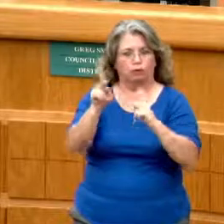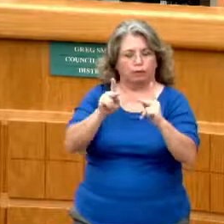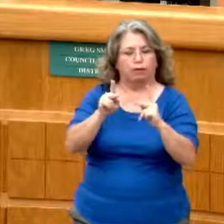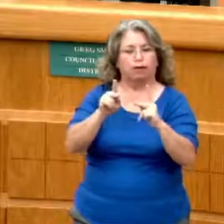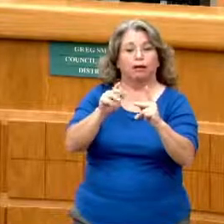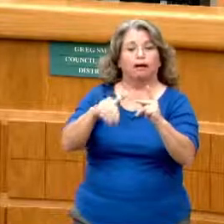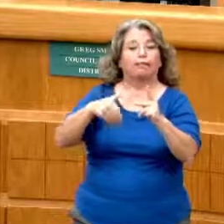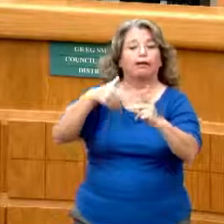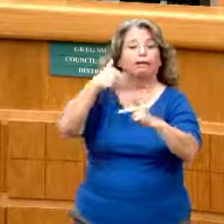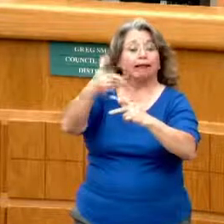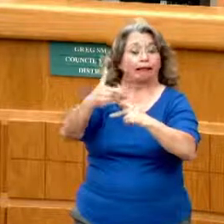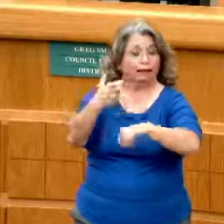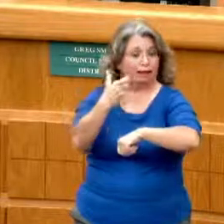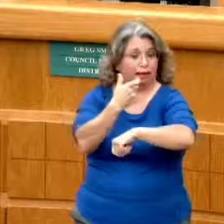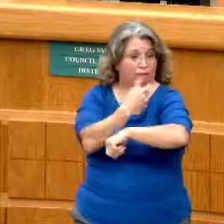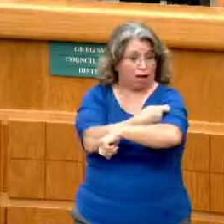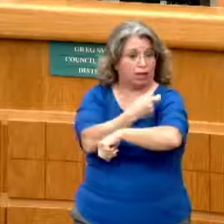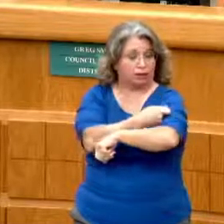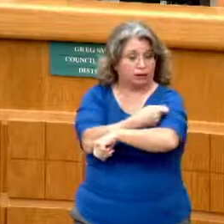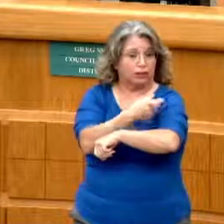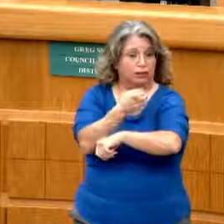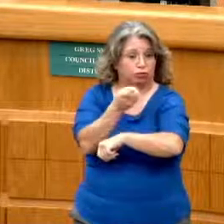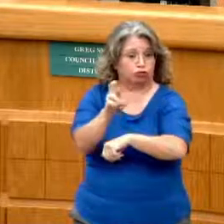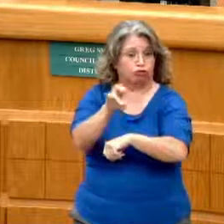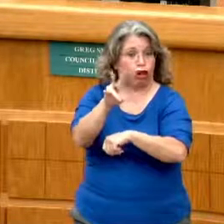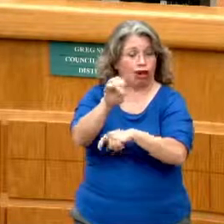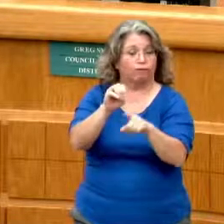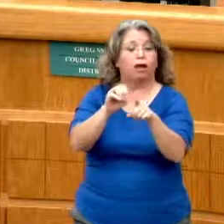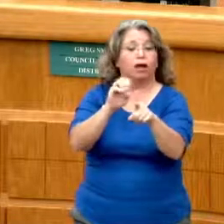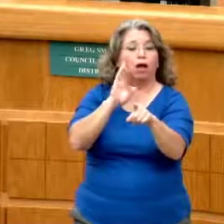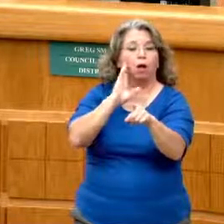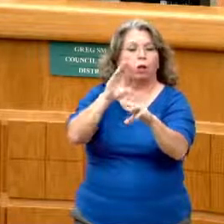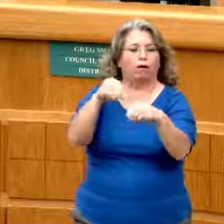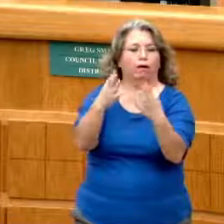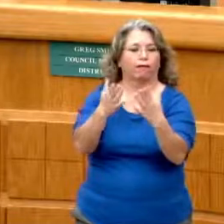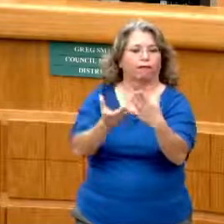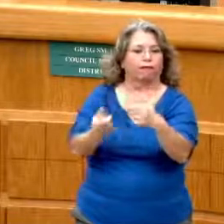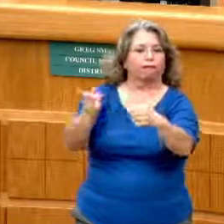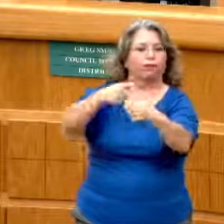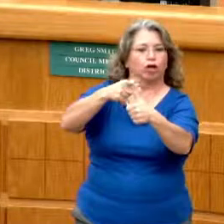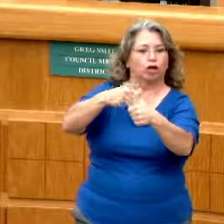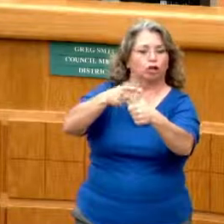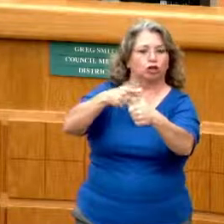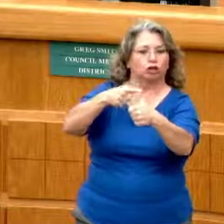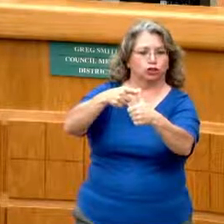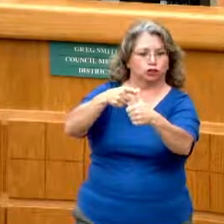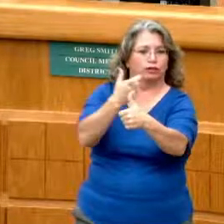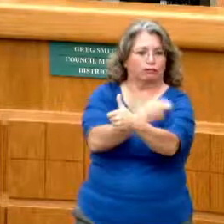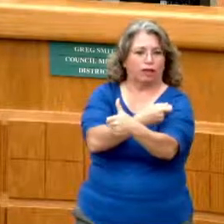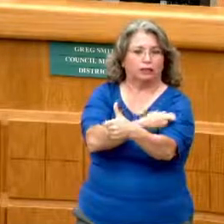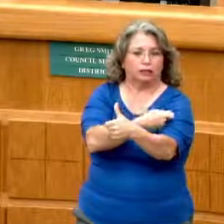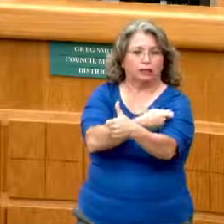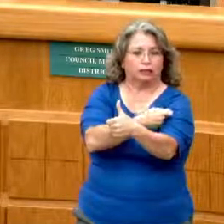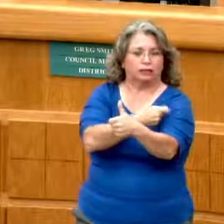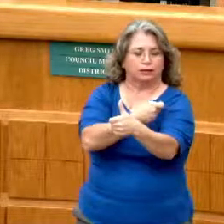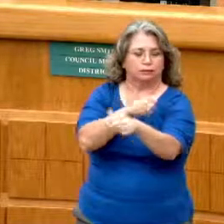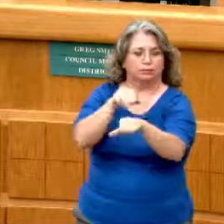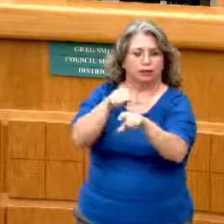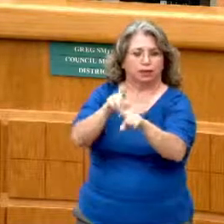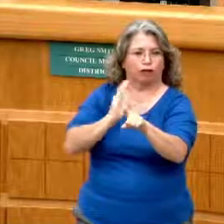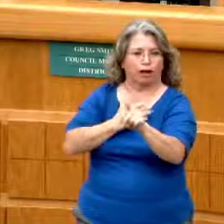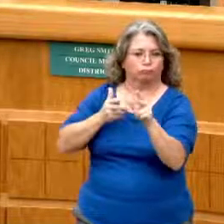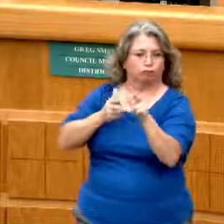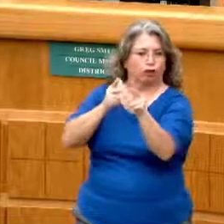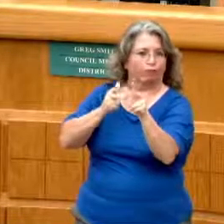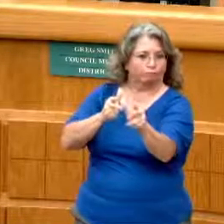vaccine drive, they would receive preference to be served first at the drives, at the vaccine drives.